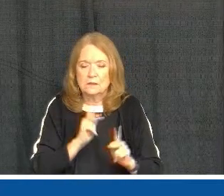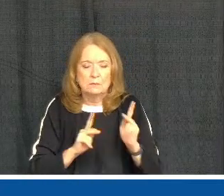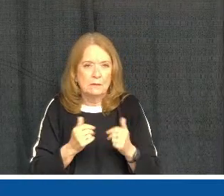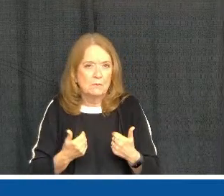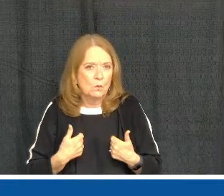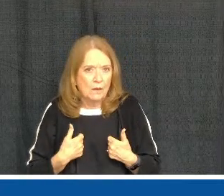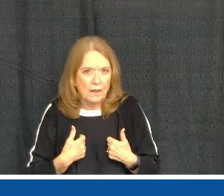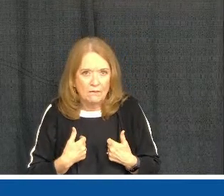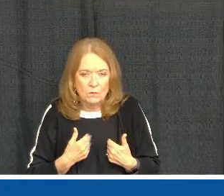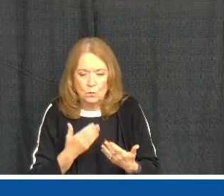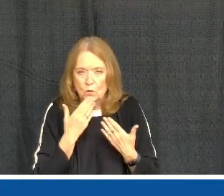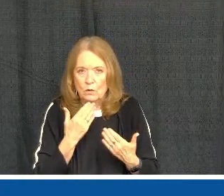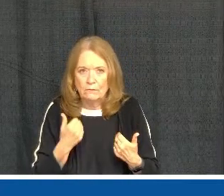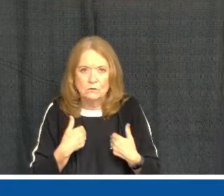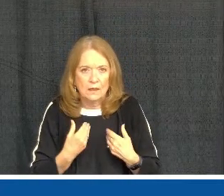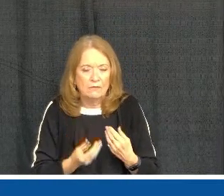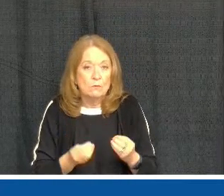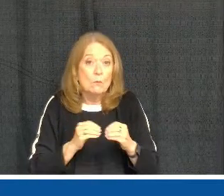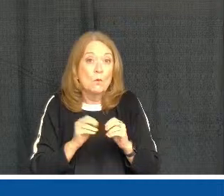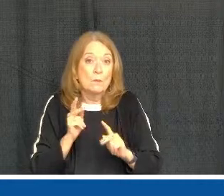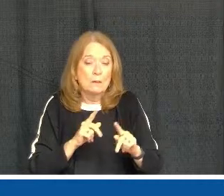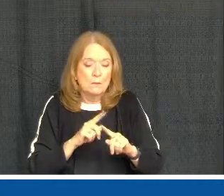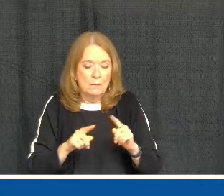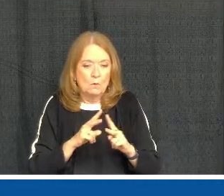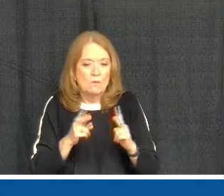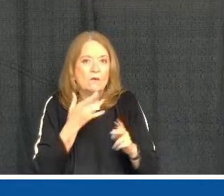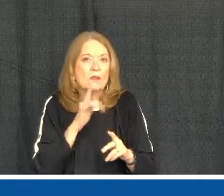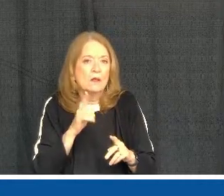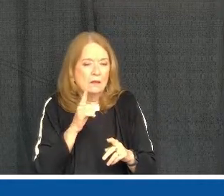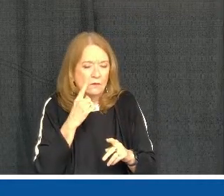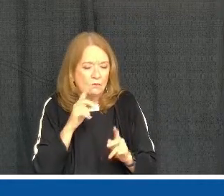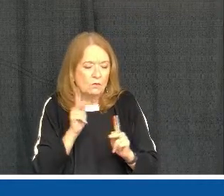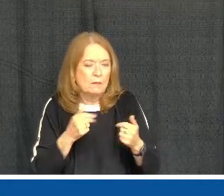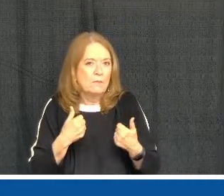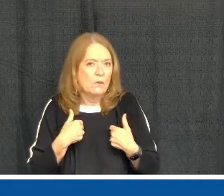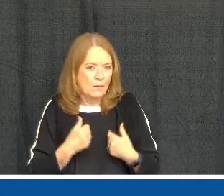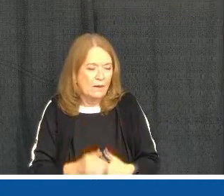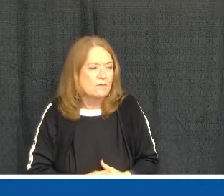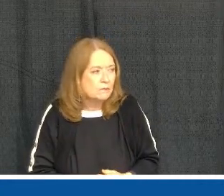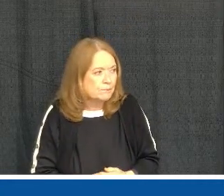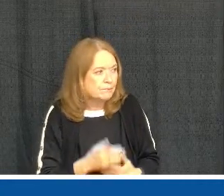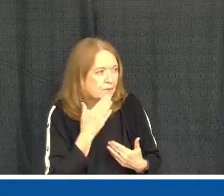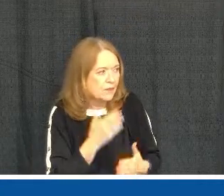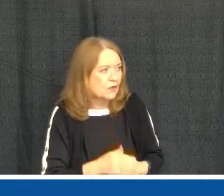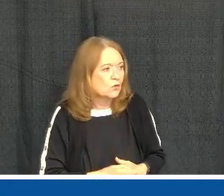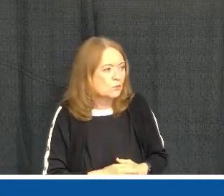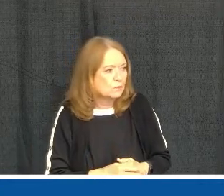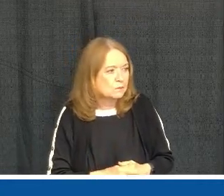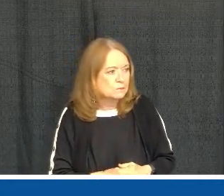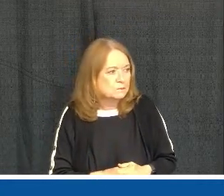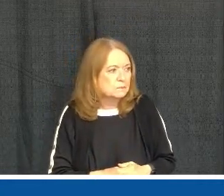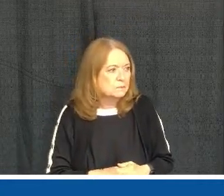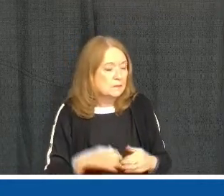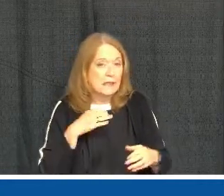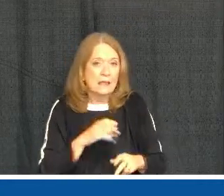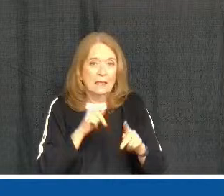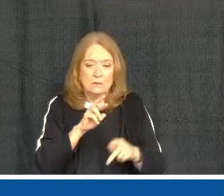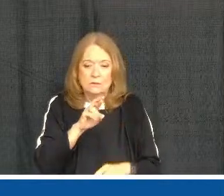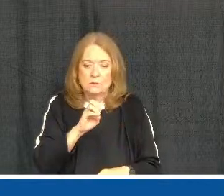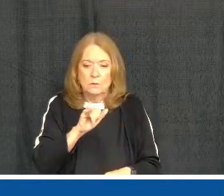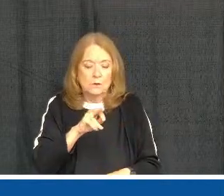So we're grateful to have additional people, but we're very lucky for the ones that we do have. So thank you. Councilperson